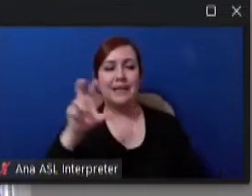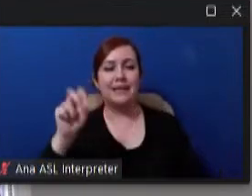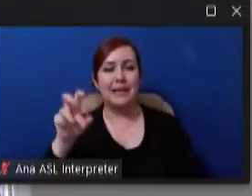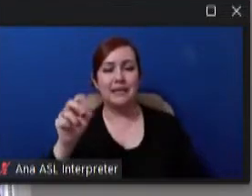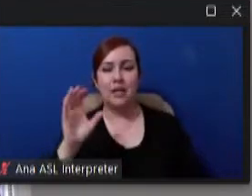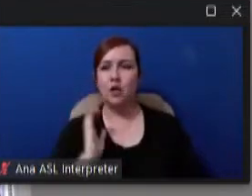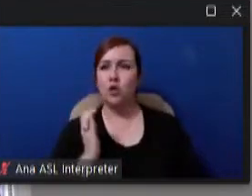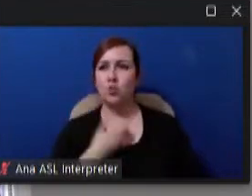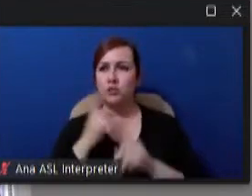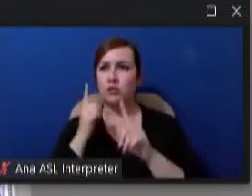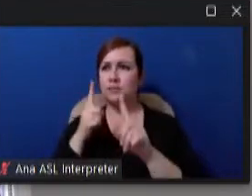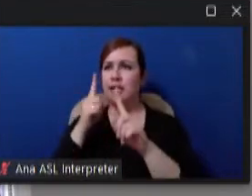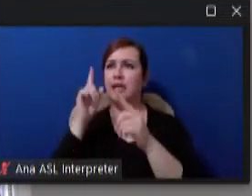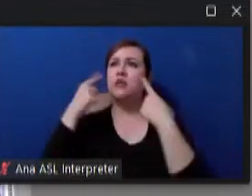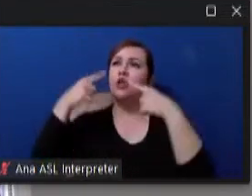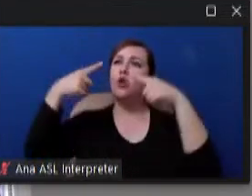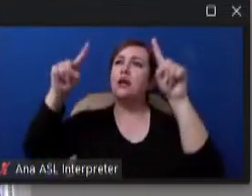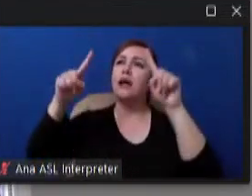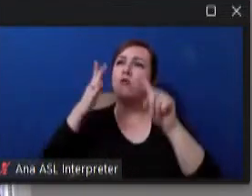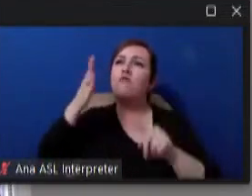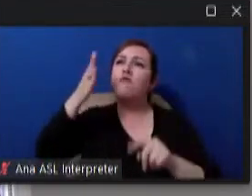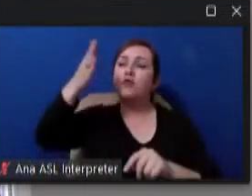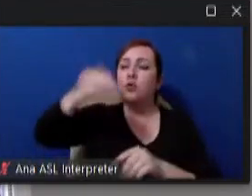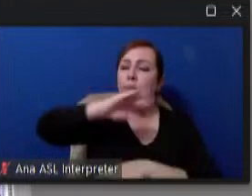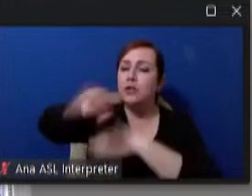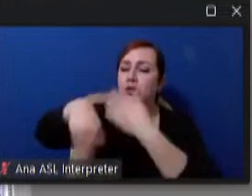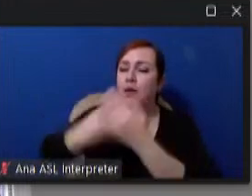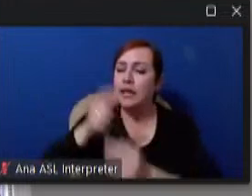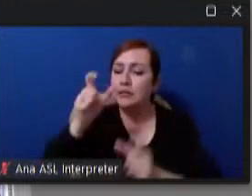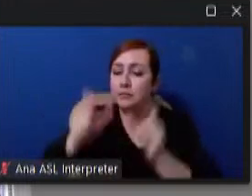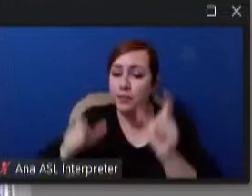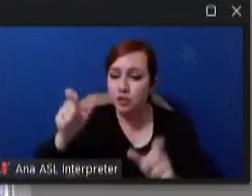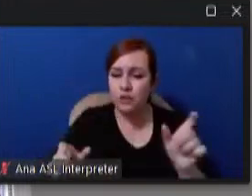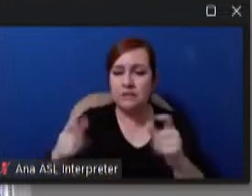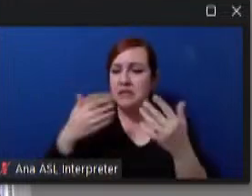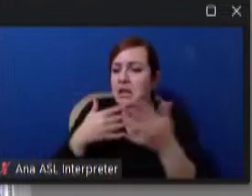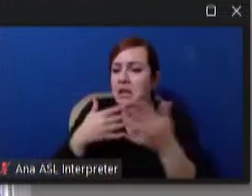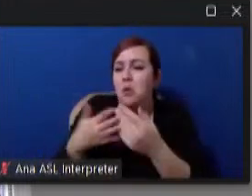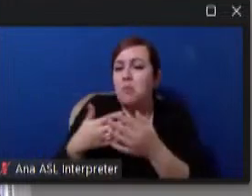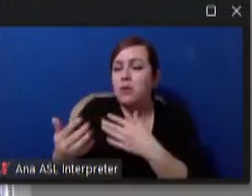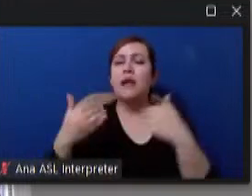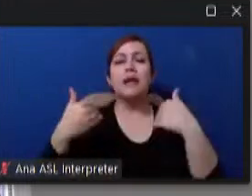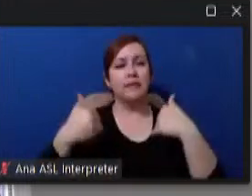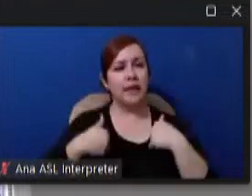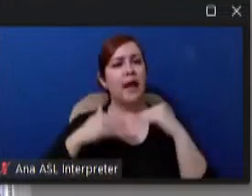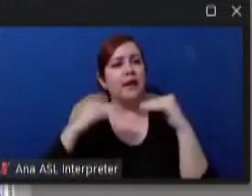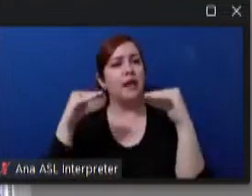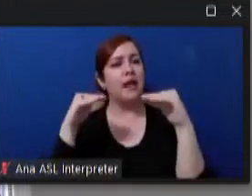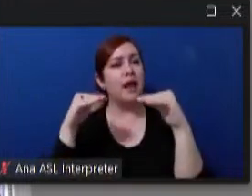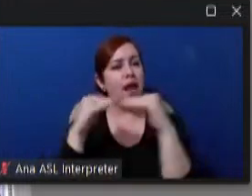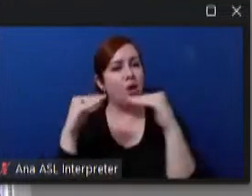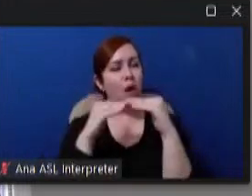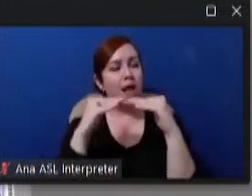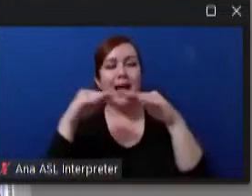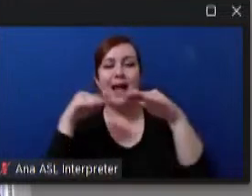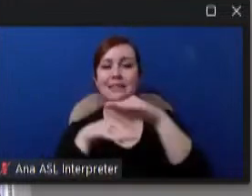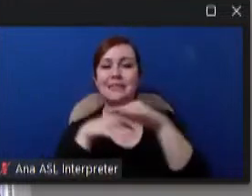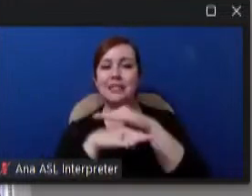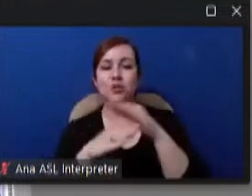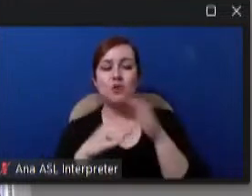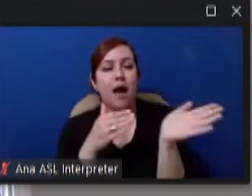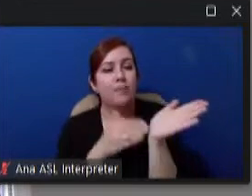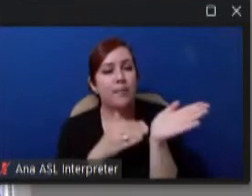implementing the Convention on Persons with Disability. This should be for all individuals without exception,